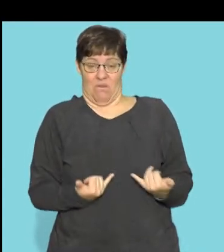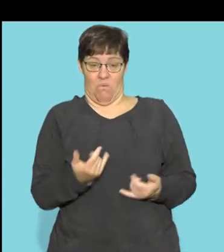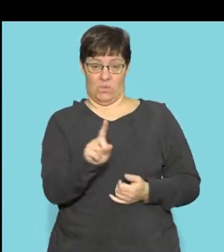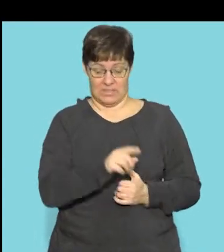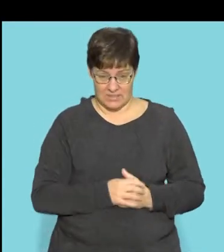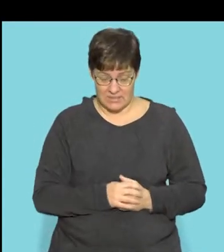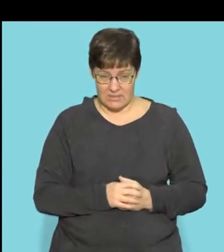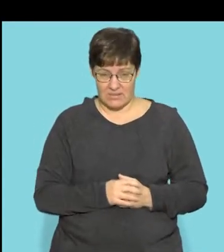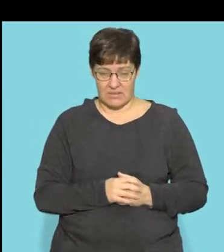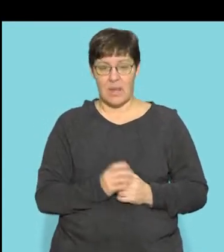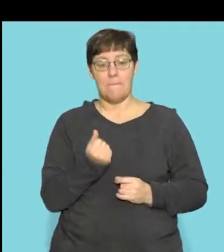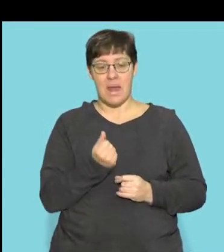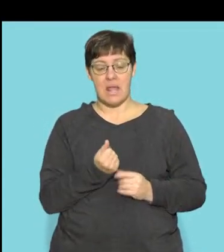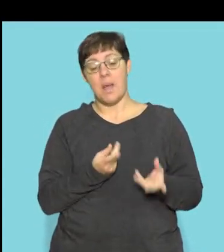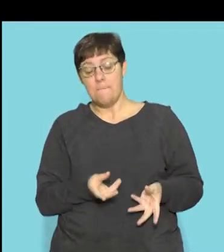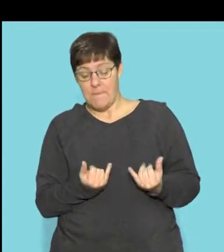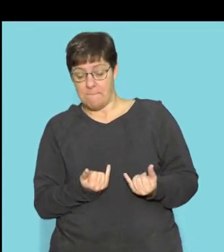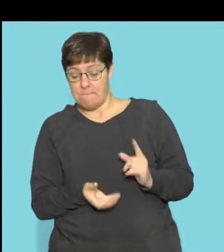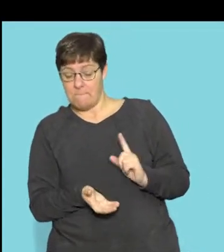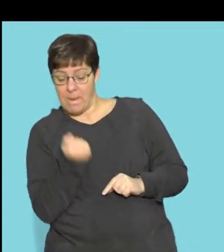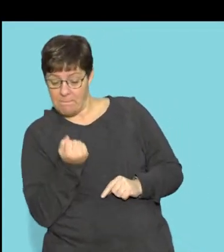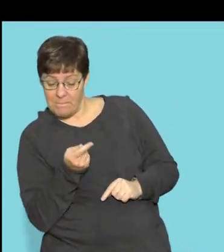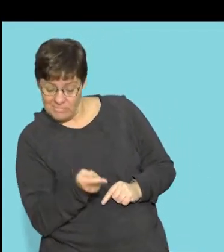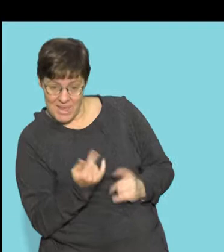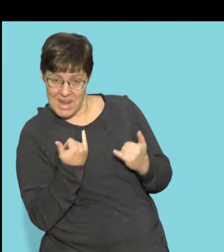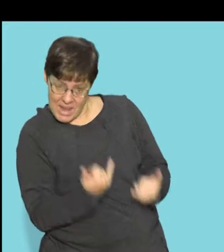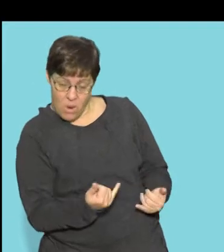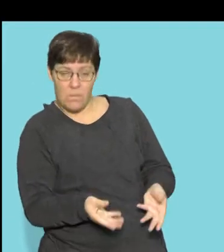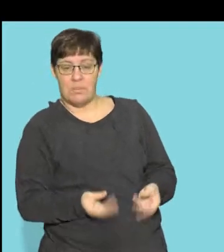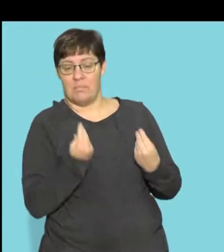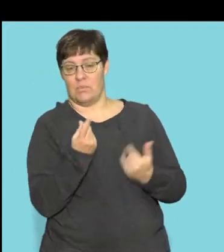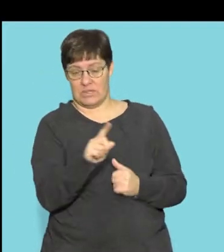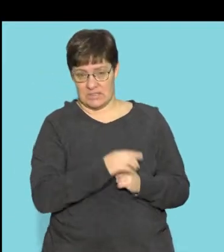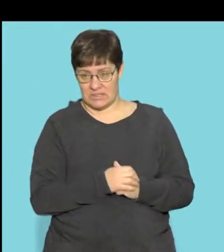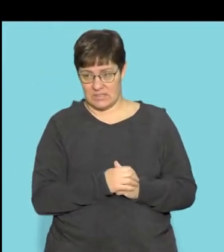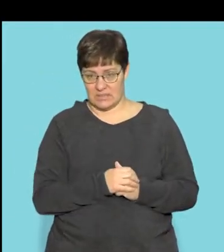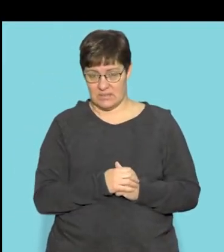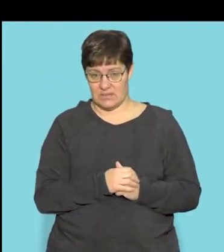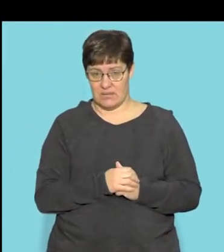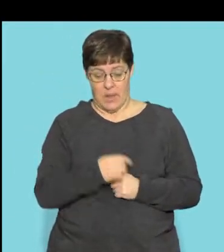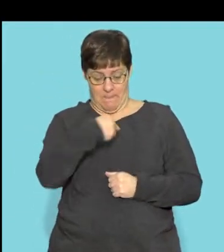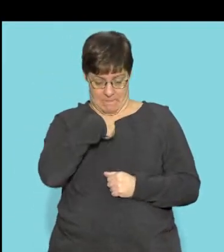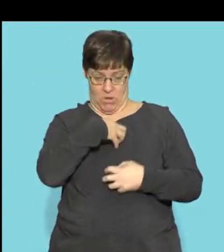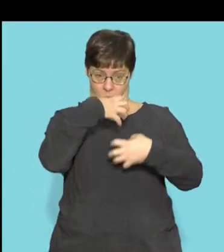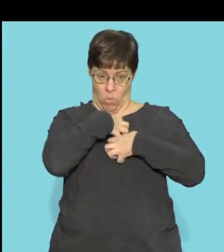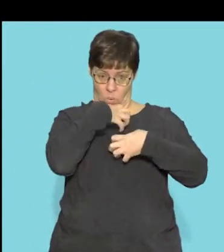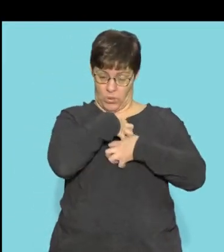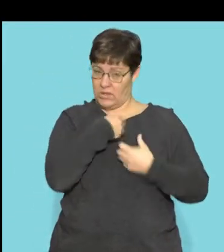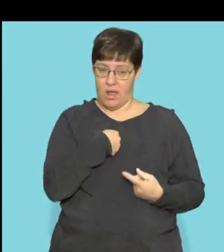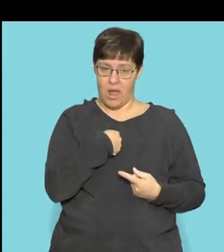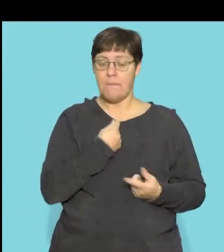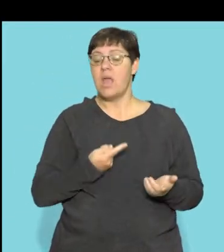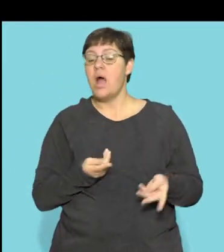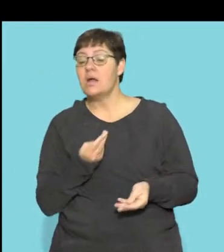the money you get now. But most of the time, this is not money that you own. It's money that you get from